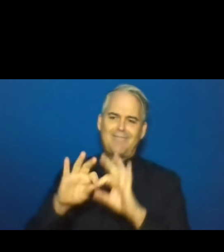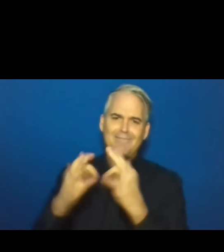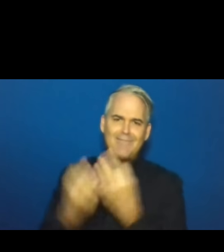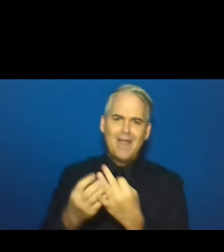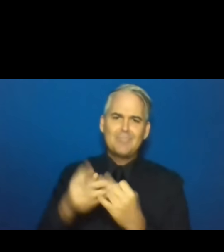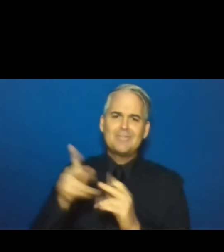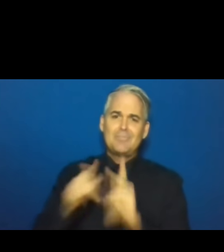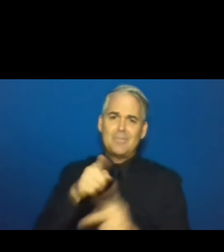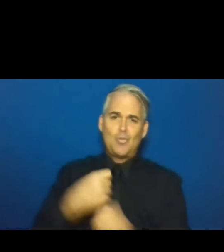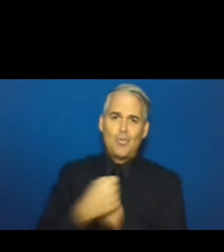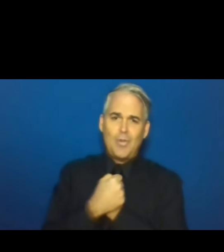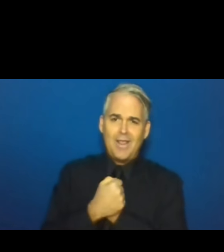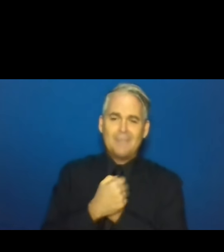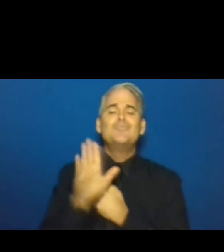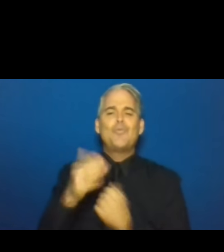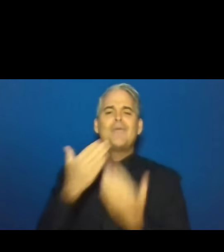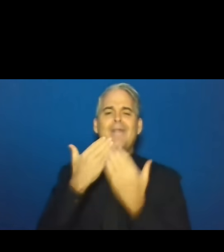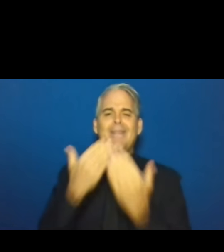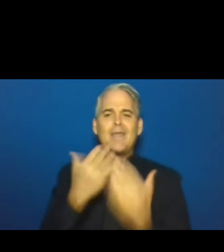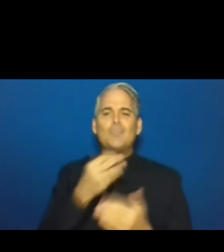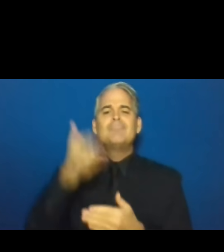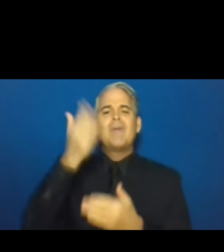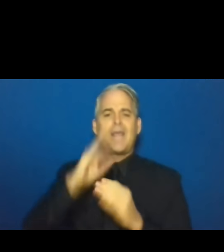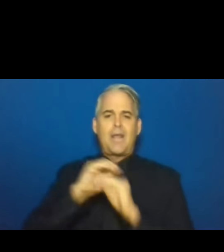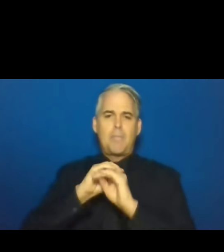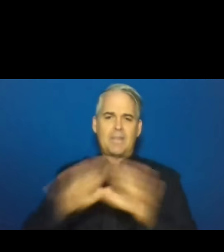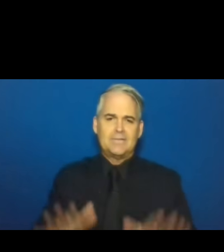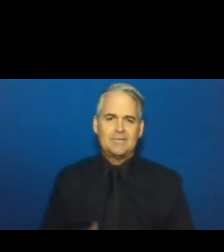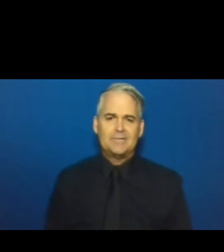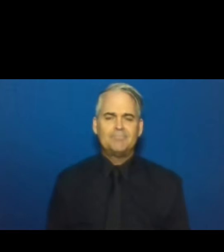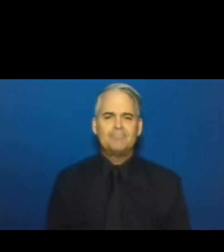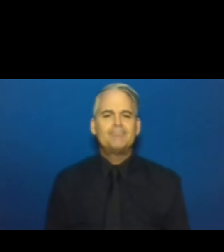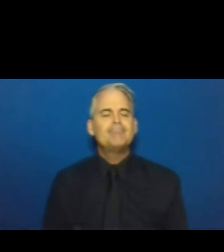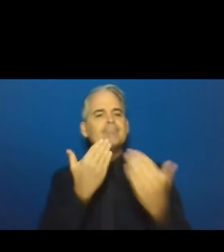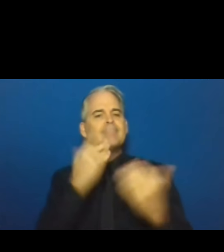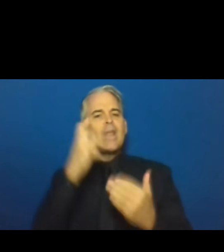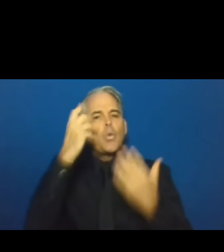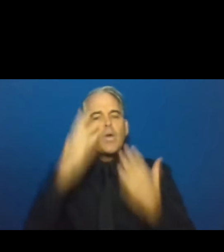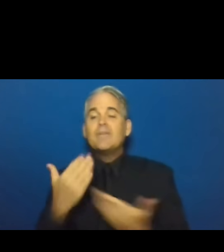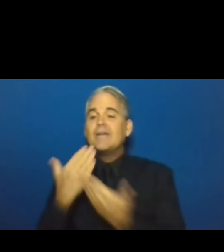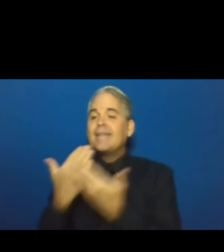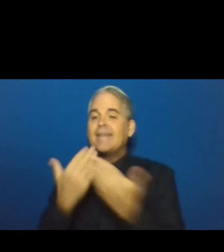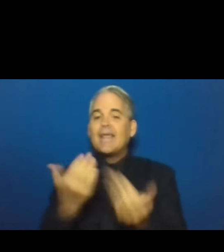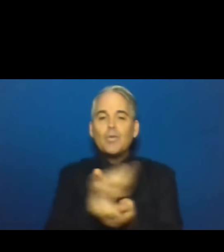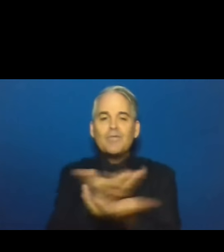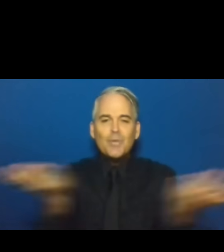very much and God bless. Thank you, Governor. Thank you, everyone.